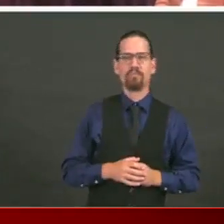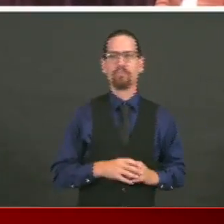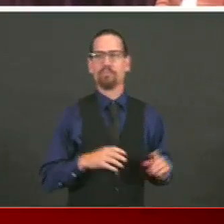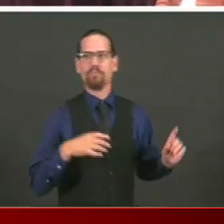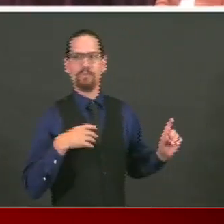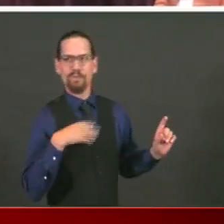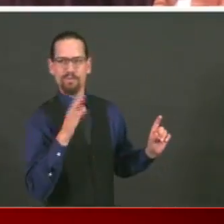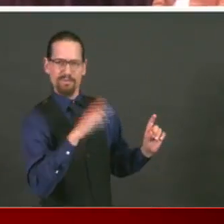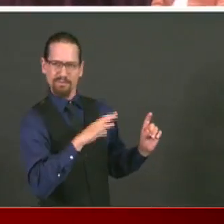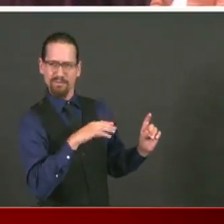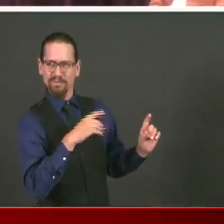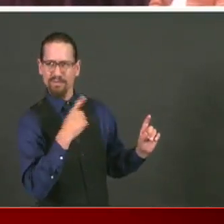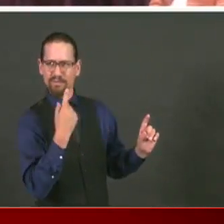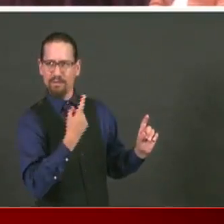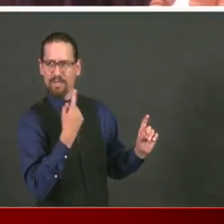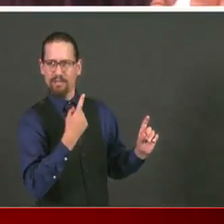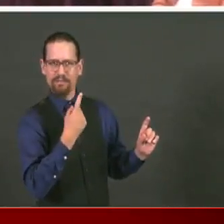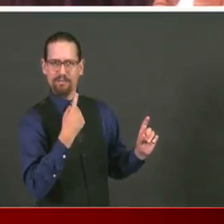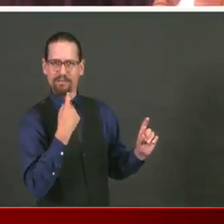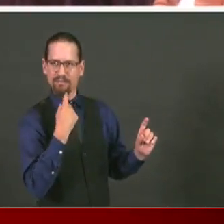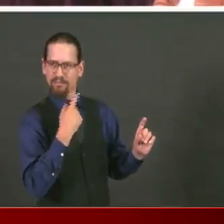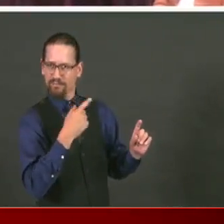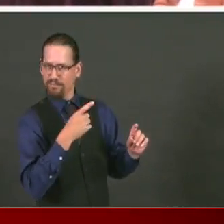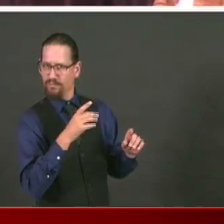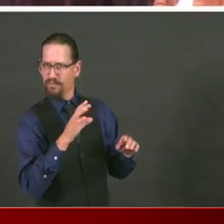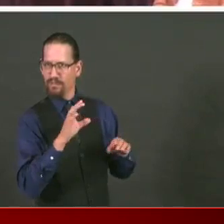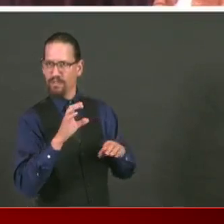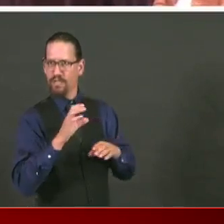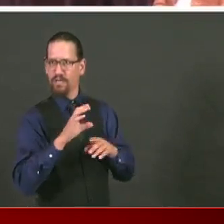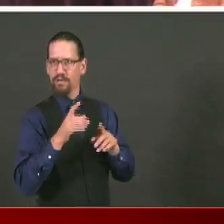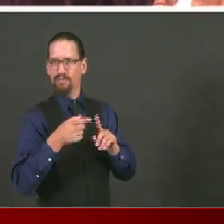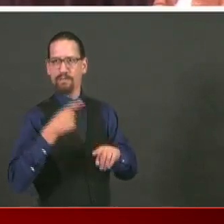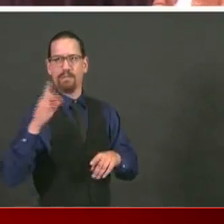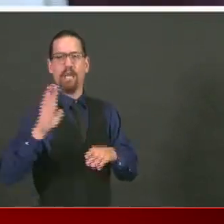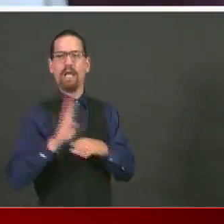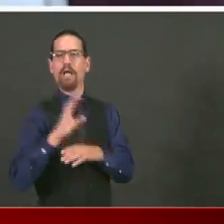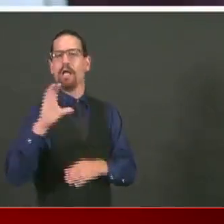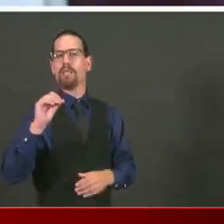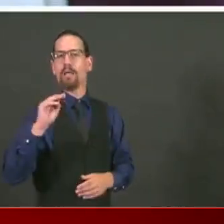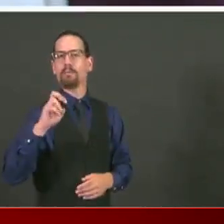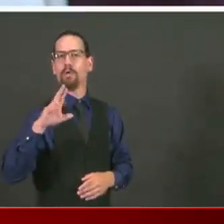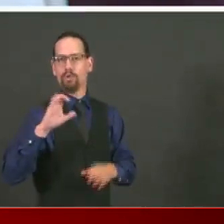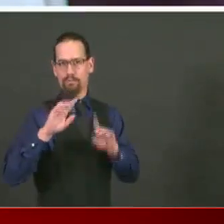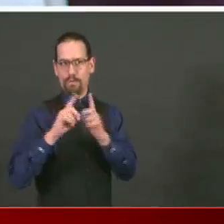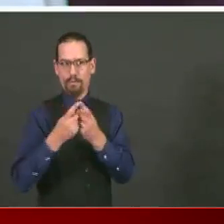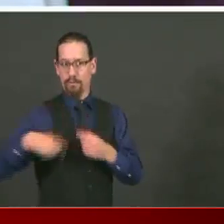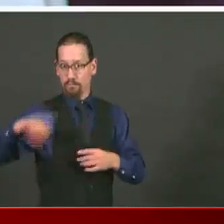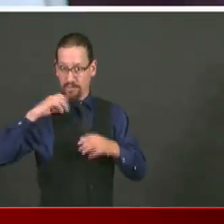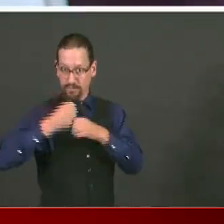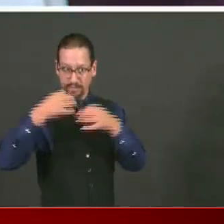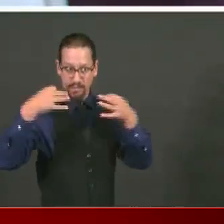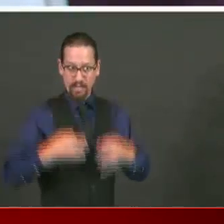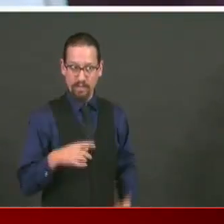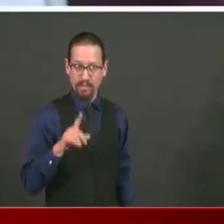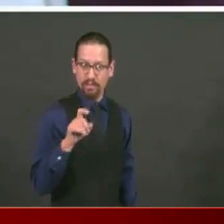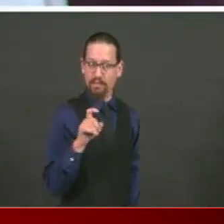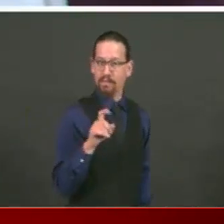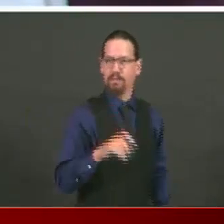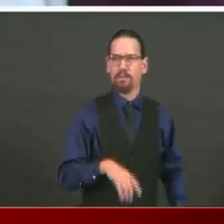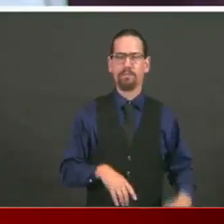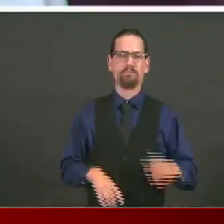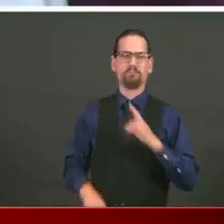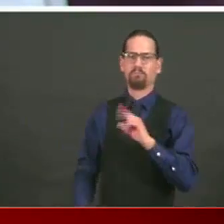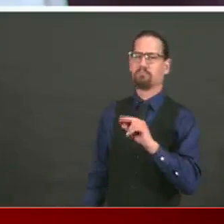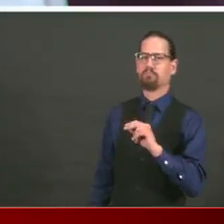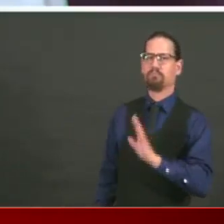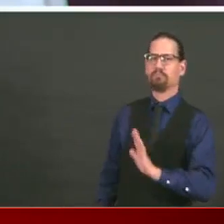is an algorithm, actually. Okay. If you experience, so for example, to get into it with you, the minimum revenue loss required for